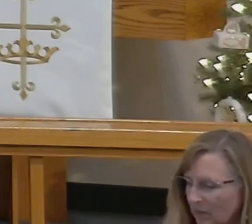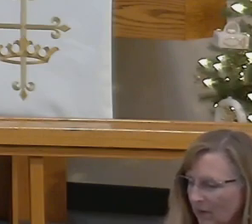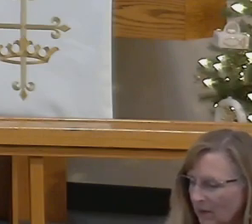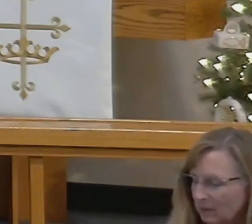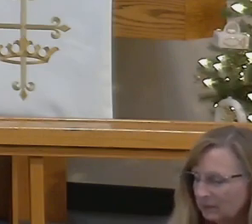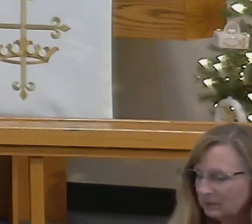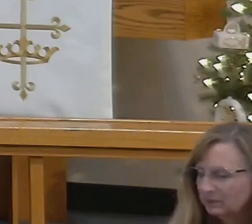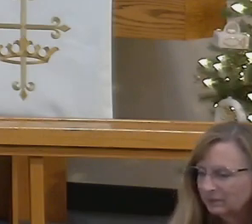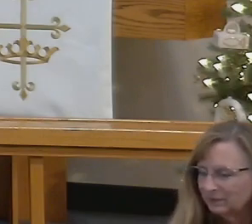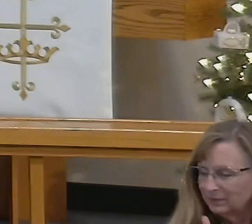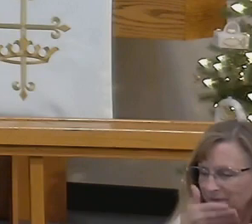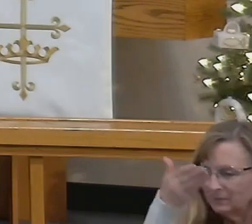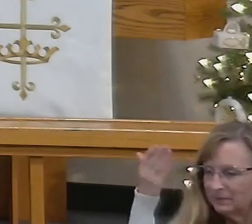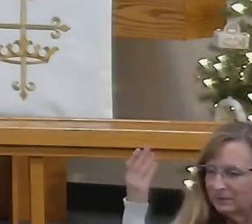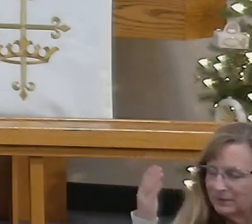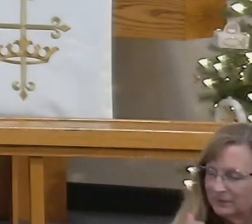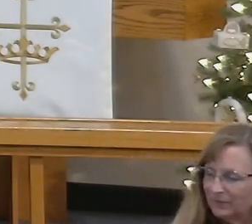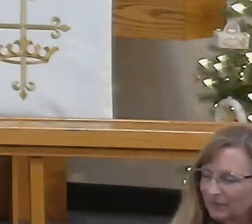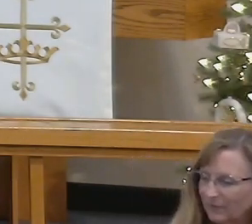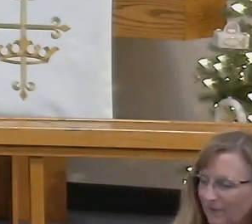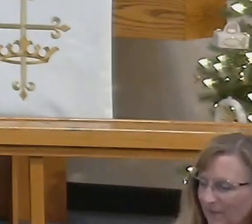from the Realms of Glory.